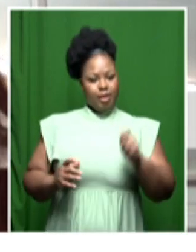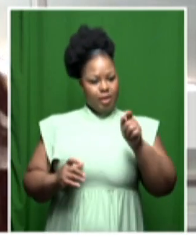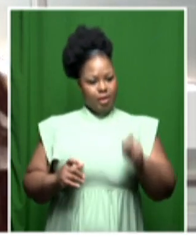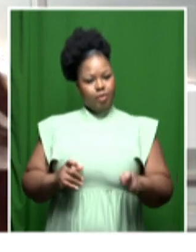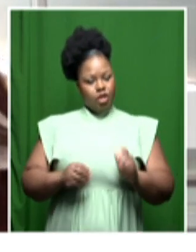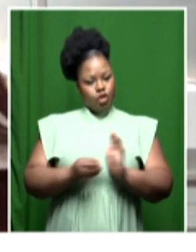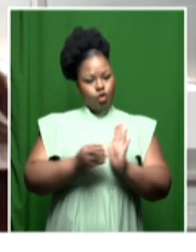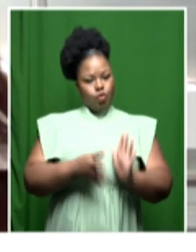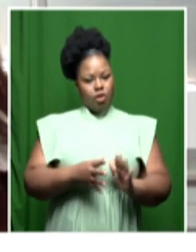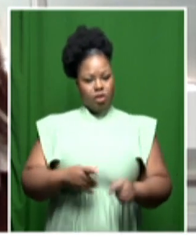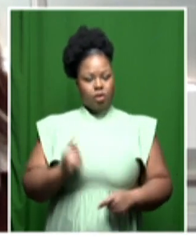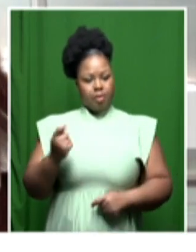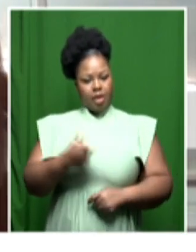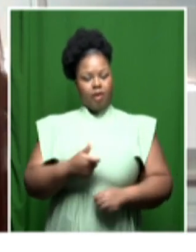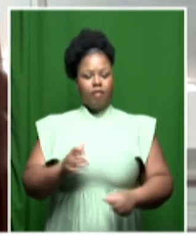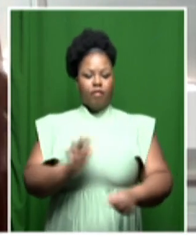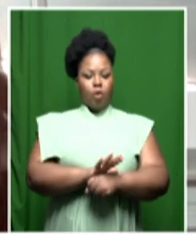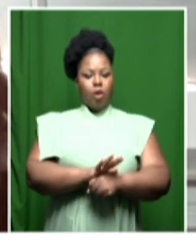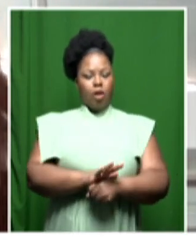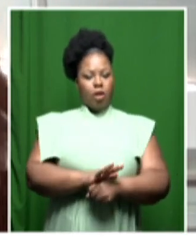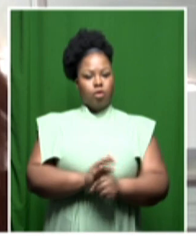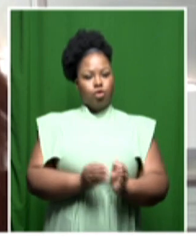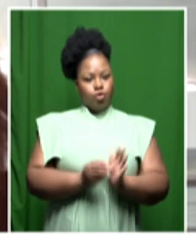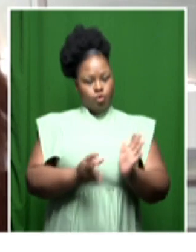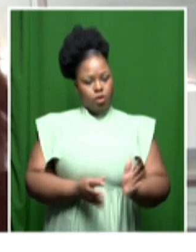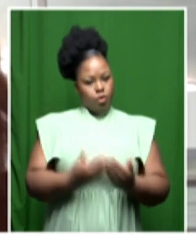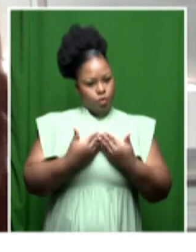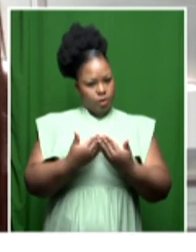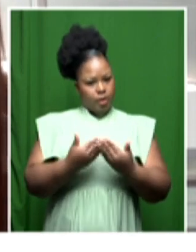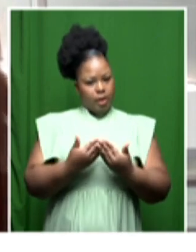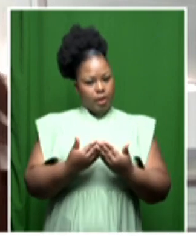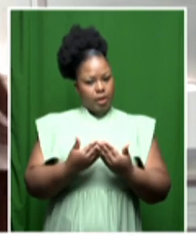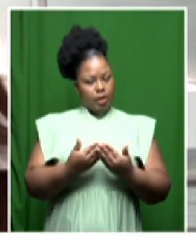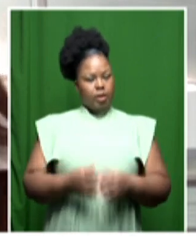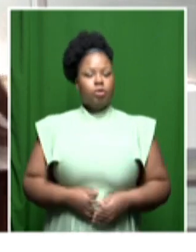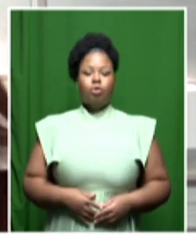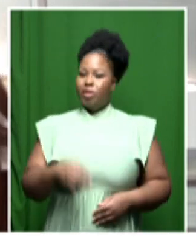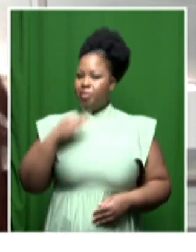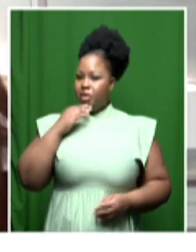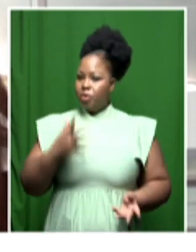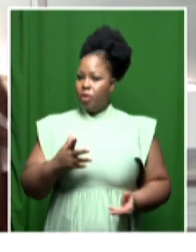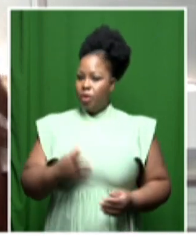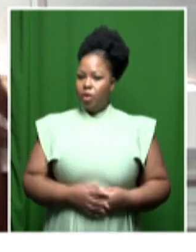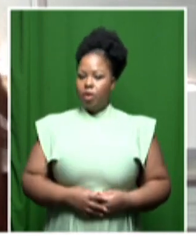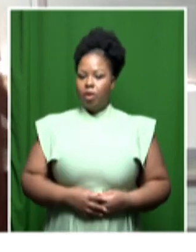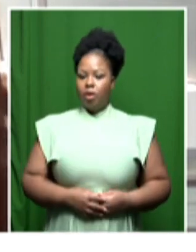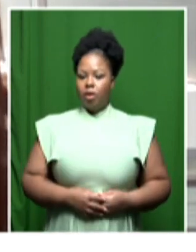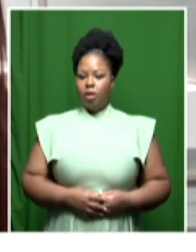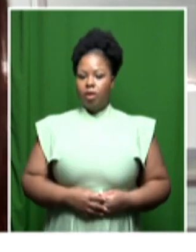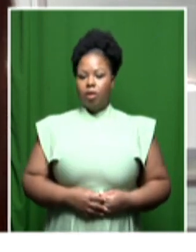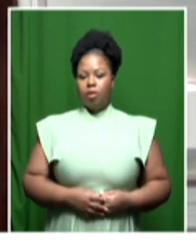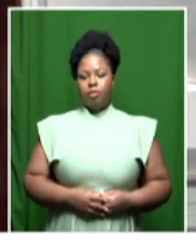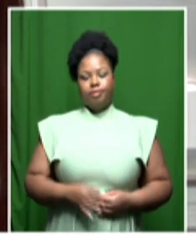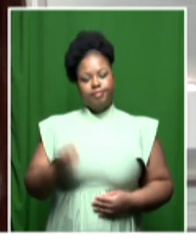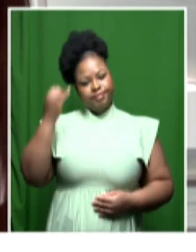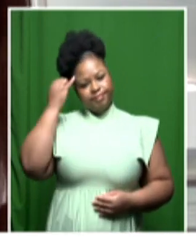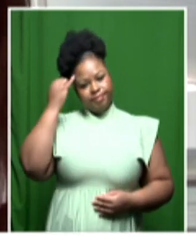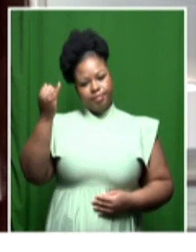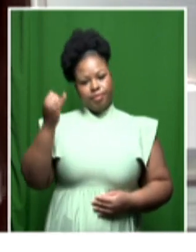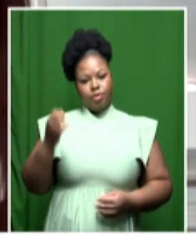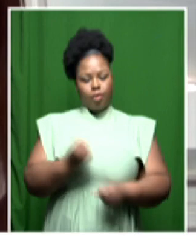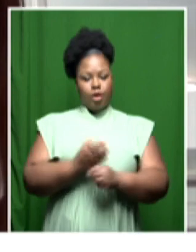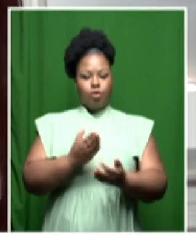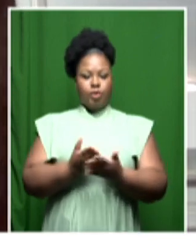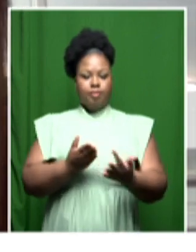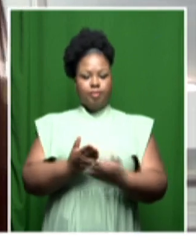to be paying the full cost of a student to study a chosen course. So that's the idea. The idea is to give